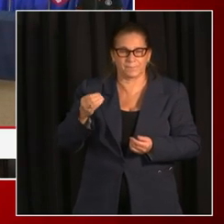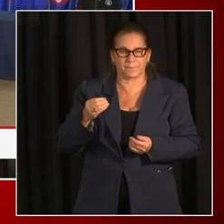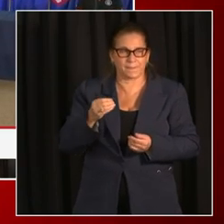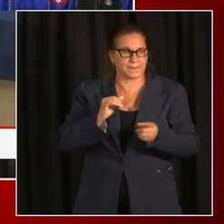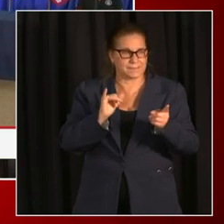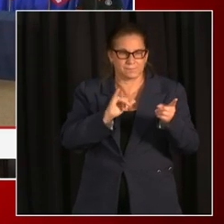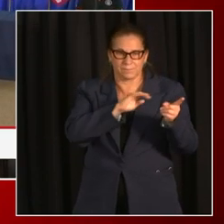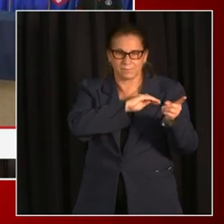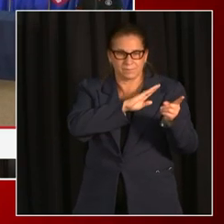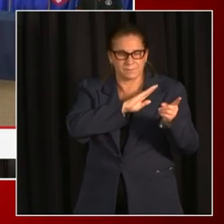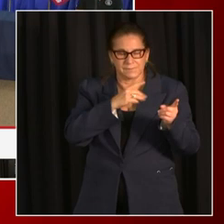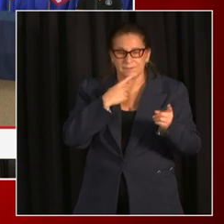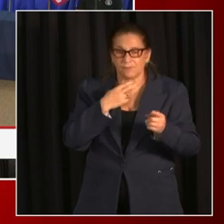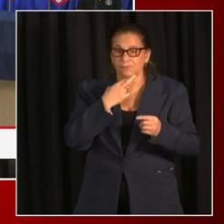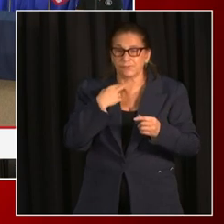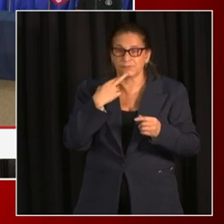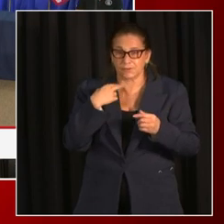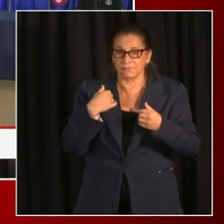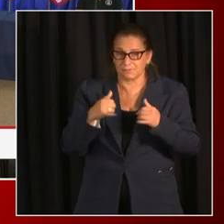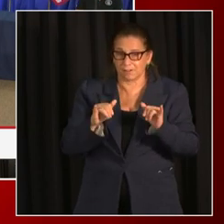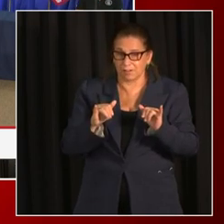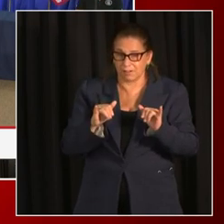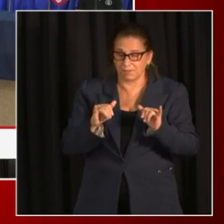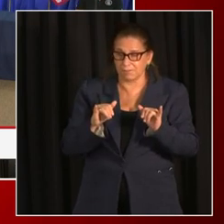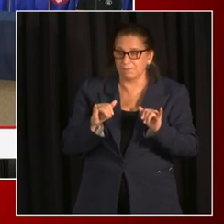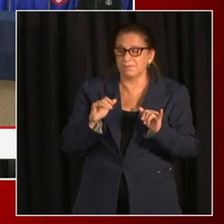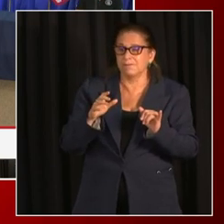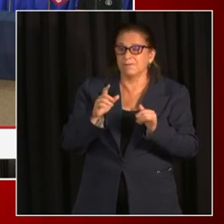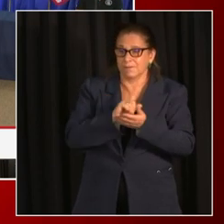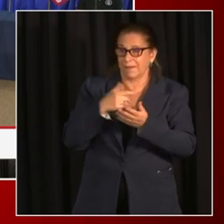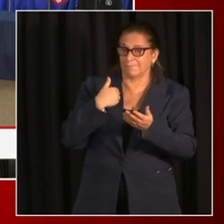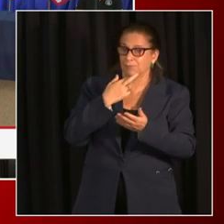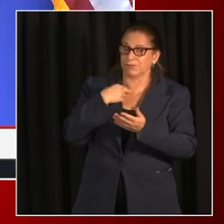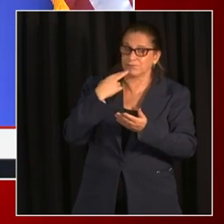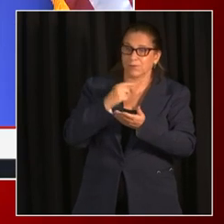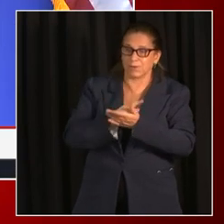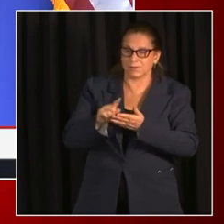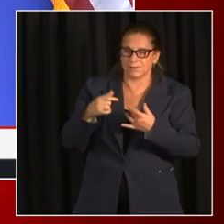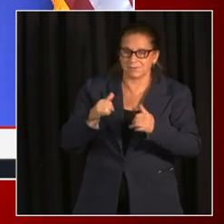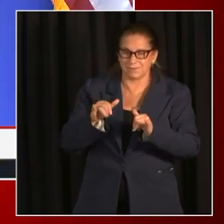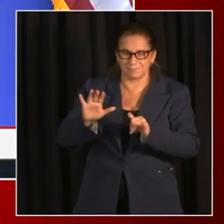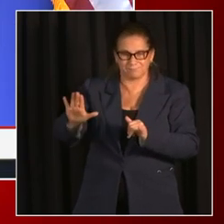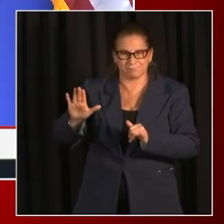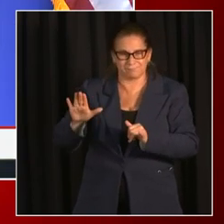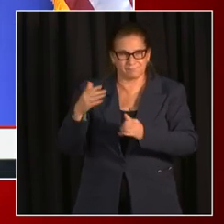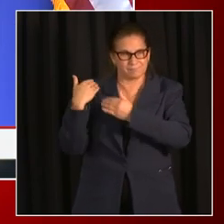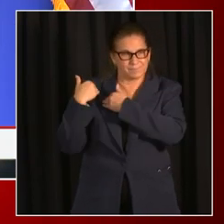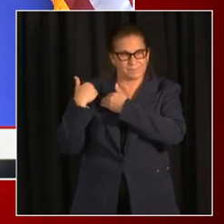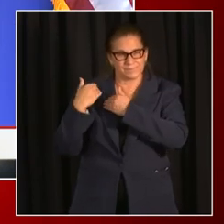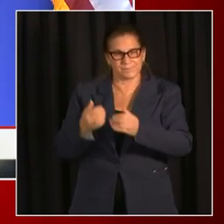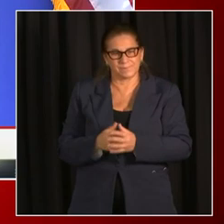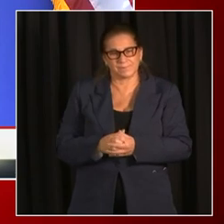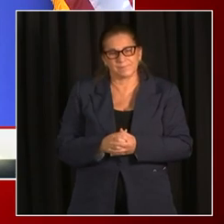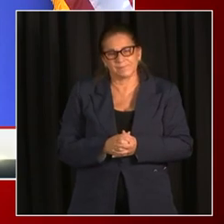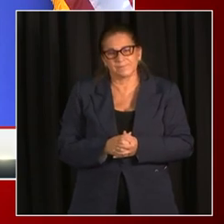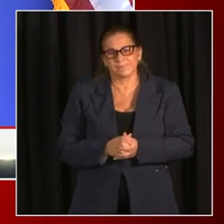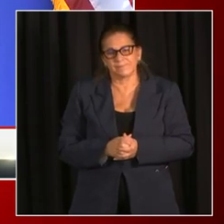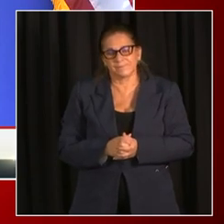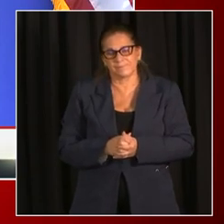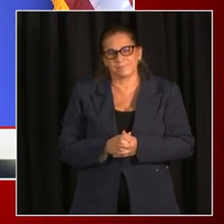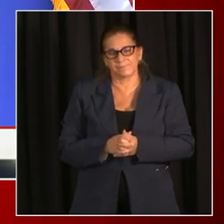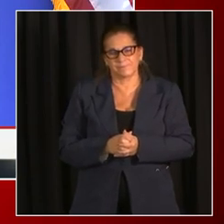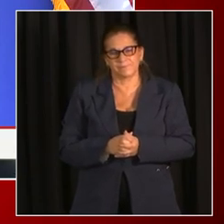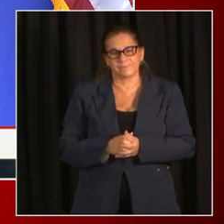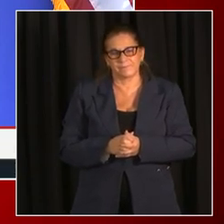in terms of Restaurant Week, and even your question, and the content of your question talks about some of the things that are being done differently, that